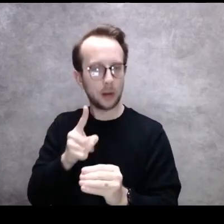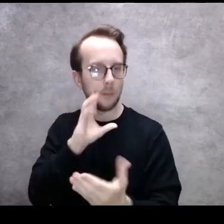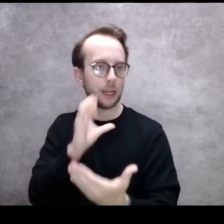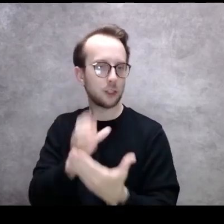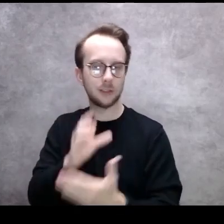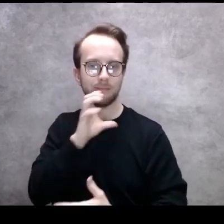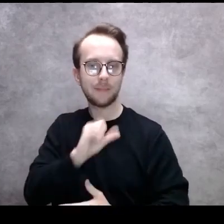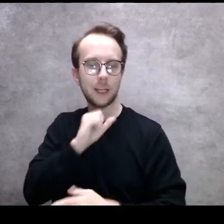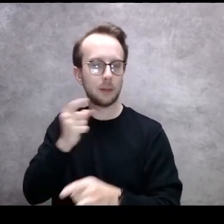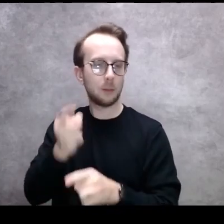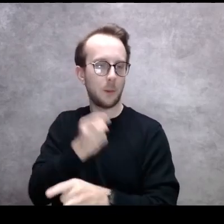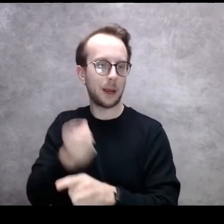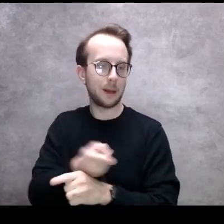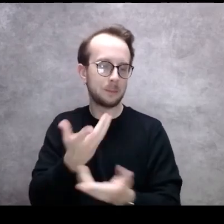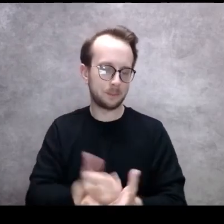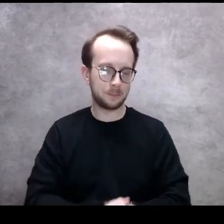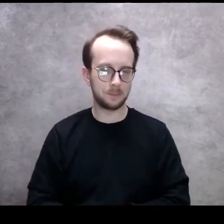pictures.